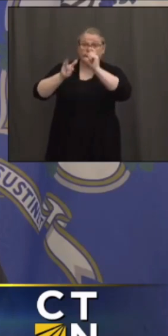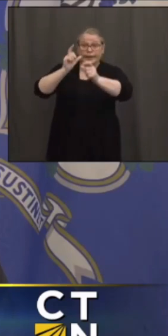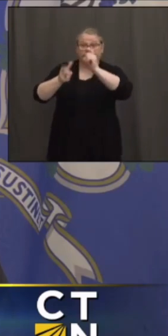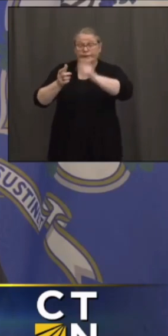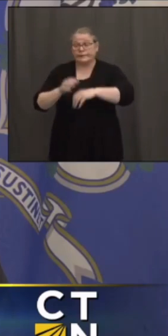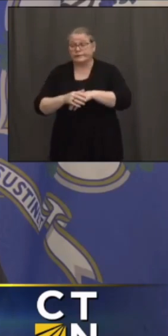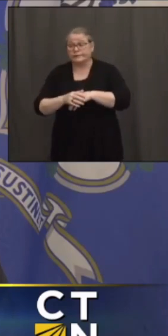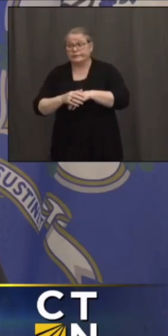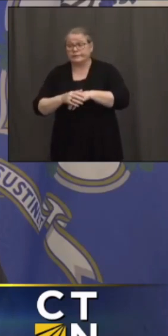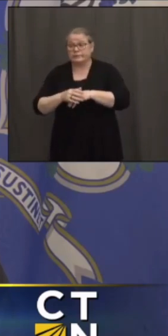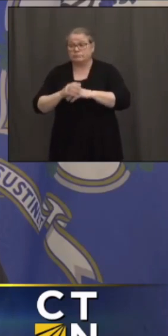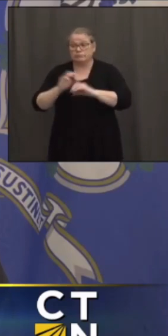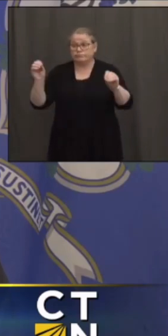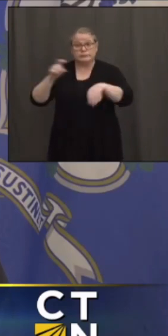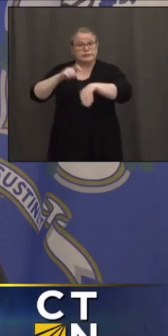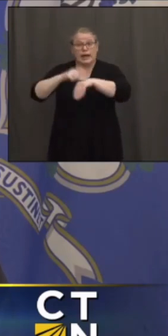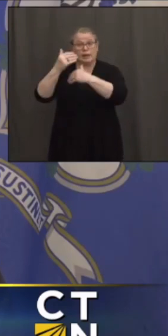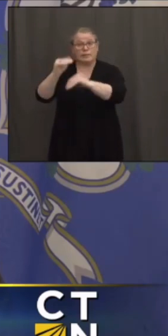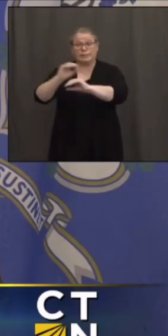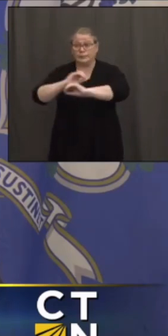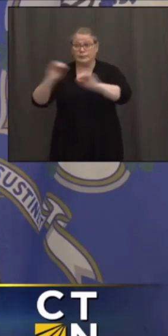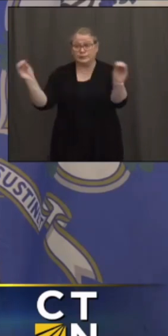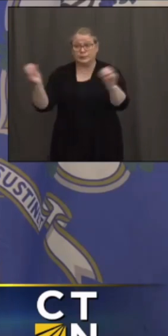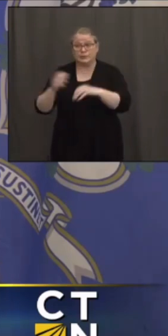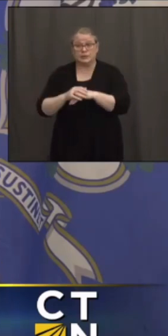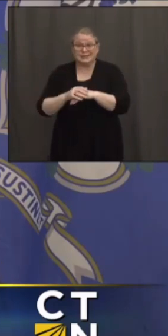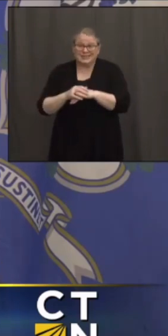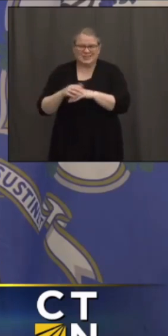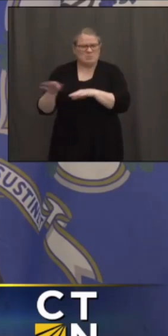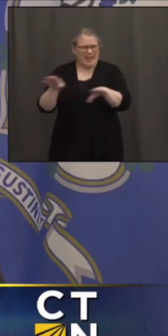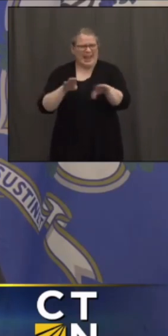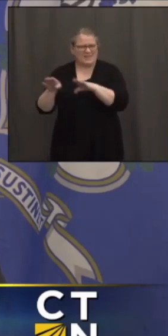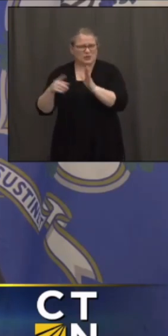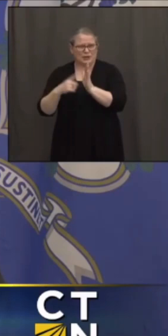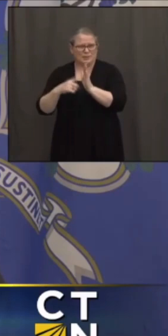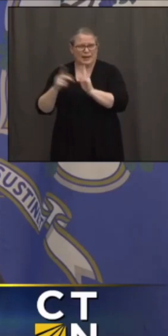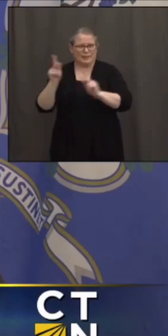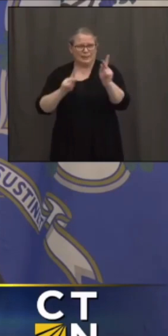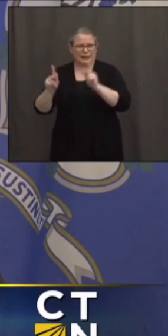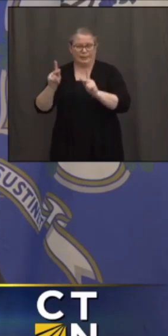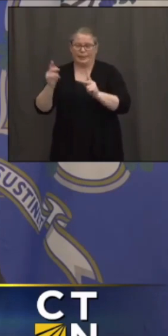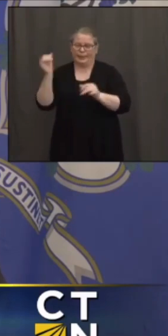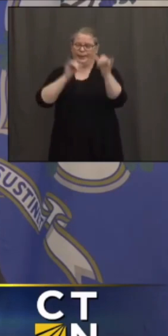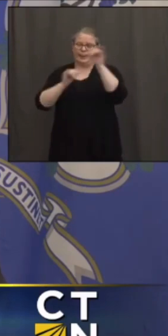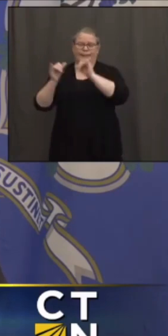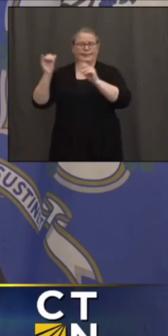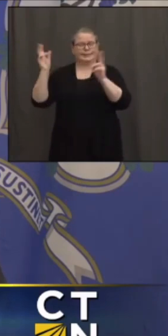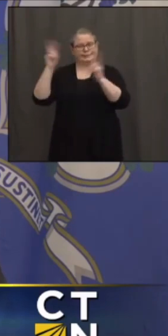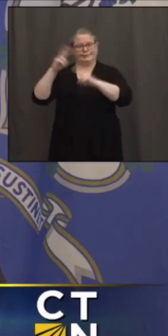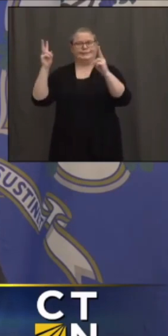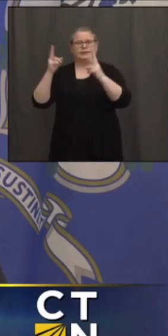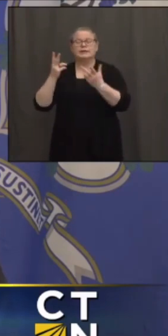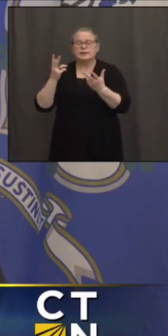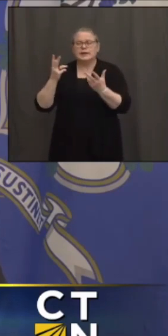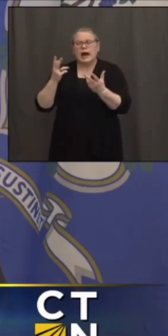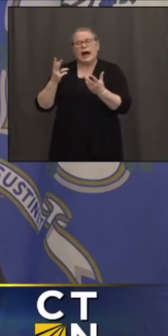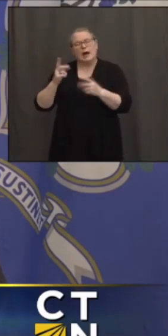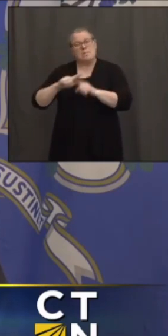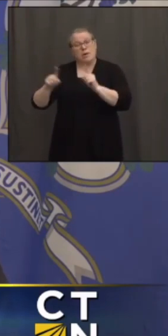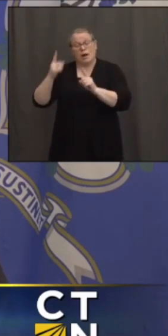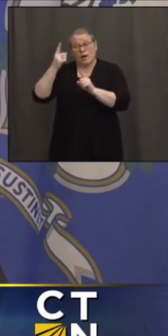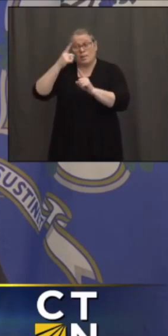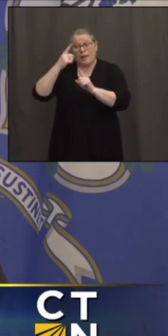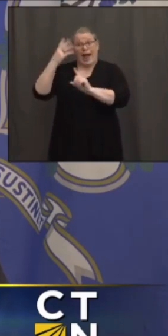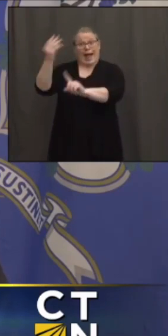careful behavior. But I really think this is the time we can do this. I think we can do it safely. And because we're doing it outdoors, I have a great deal of